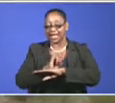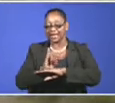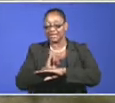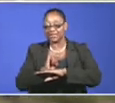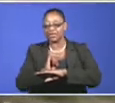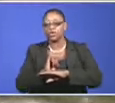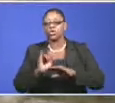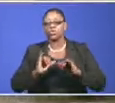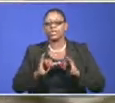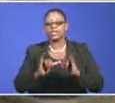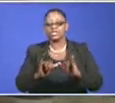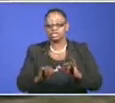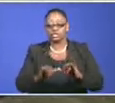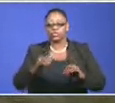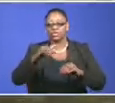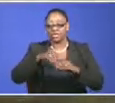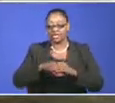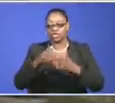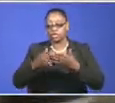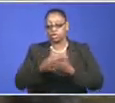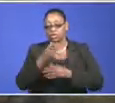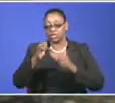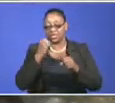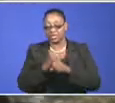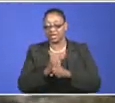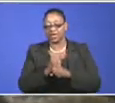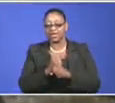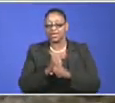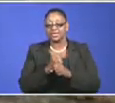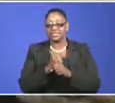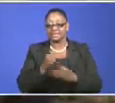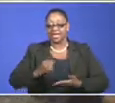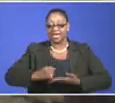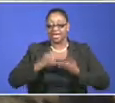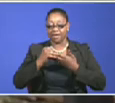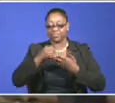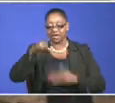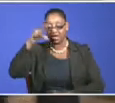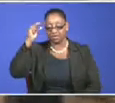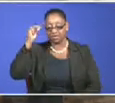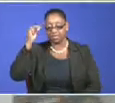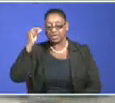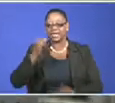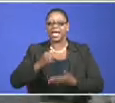initiative will continue into the new year and is part of a broader program of the government to make